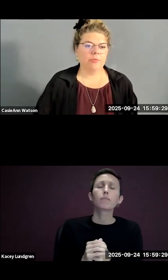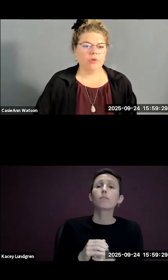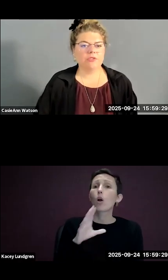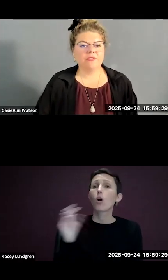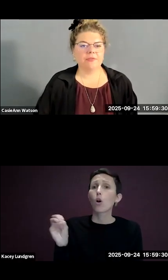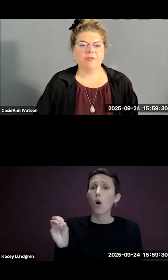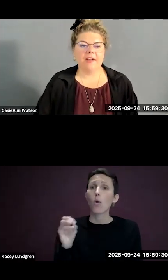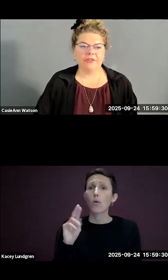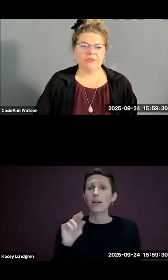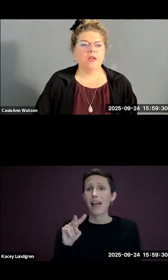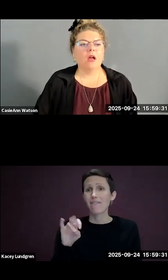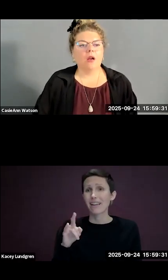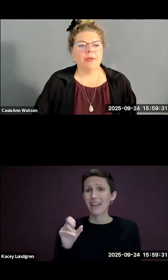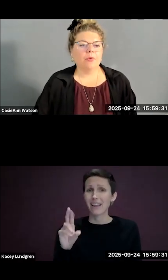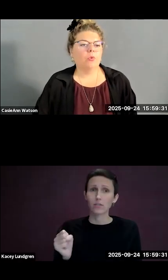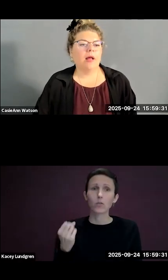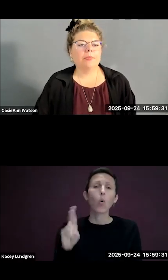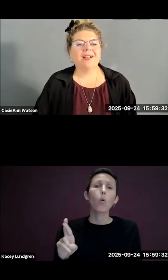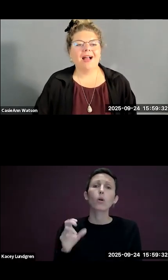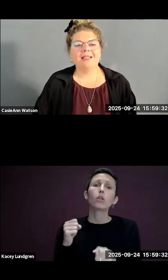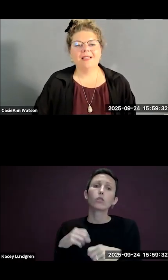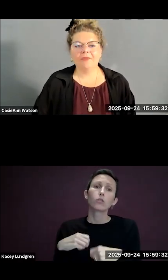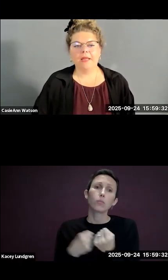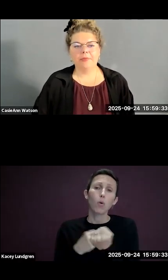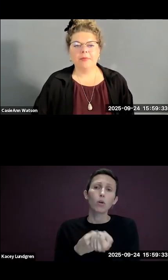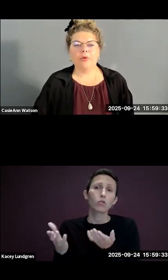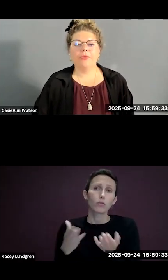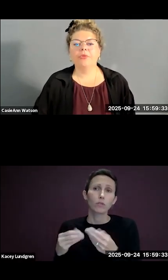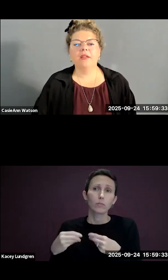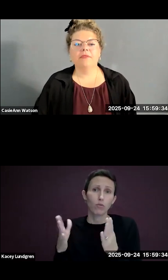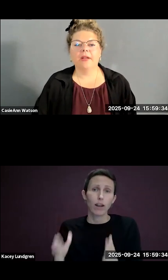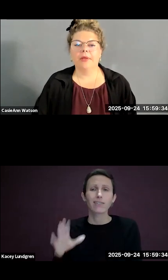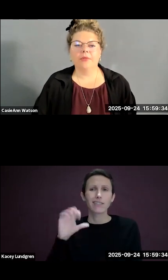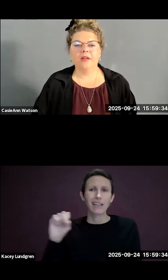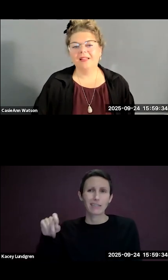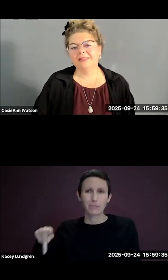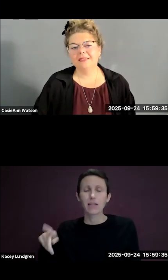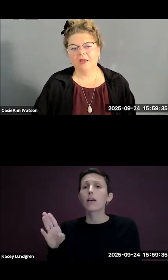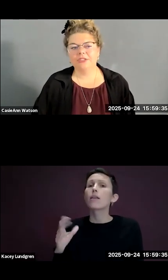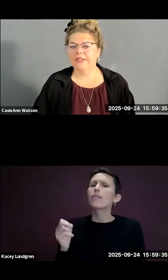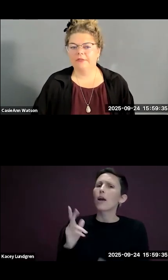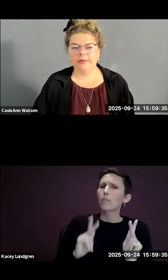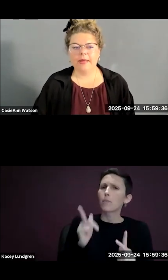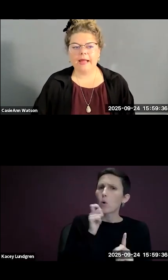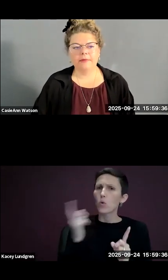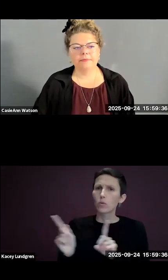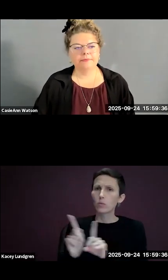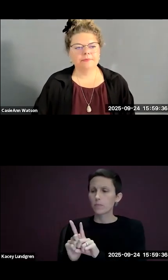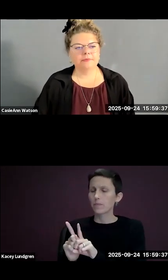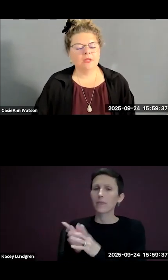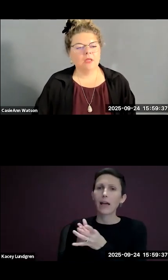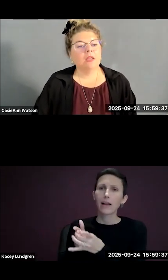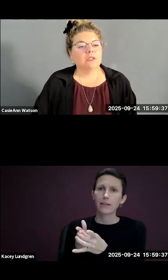Co-navigators or support service providers are people who help guide deafblind people through the environment with constant touch and